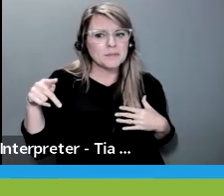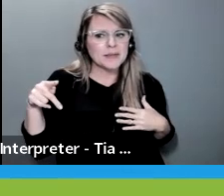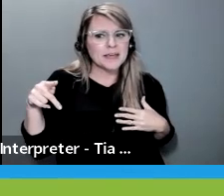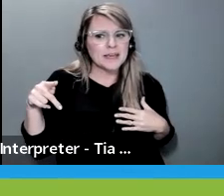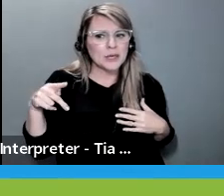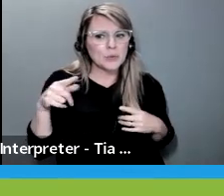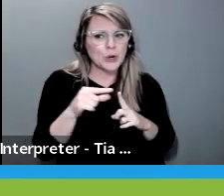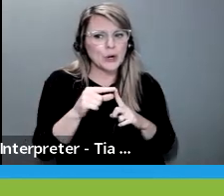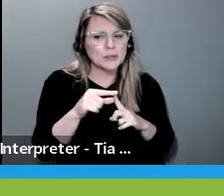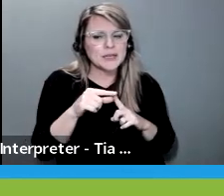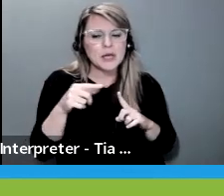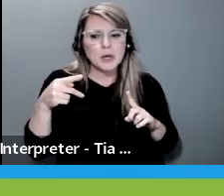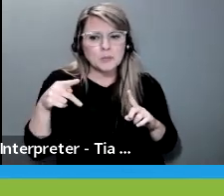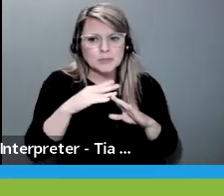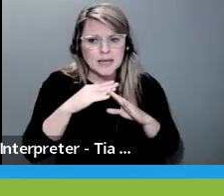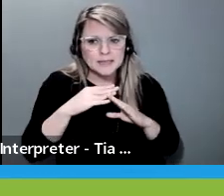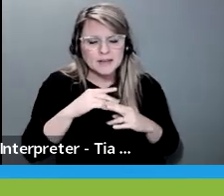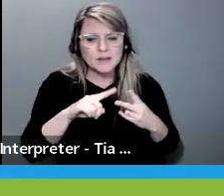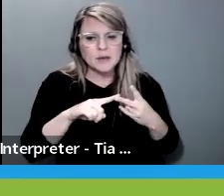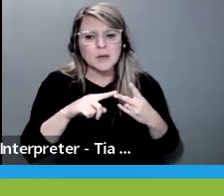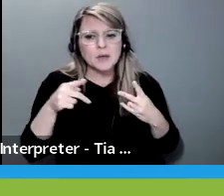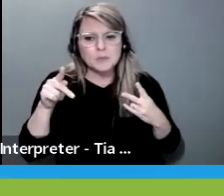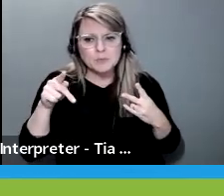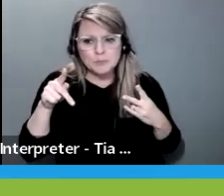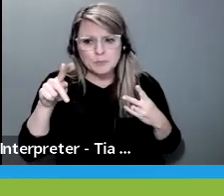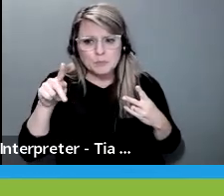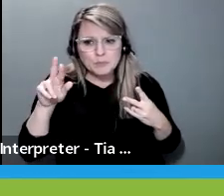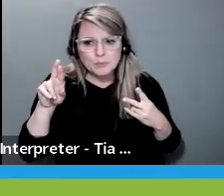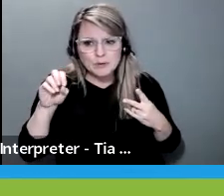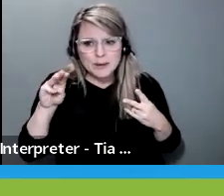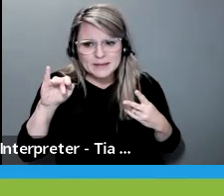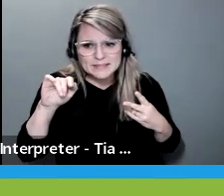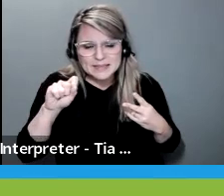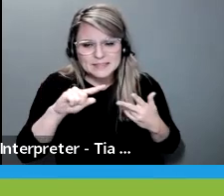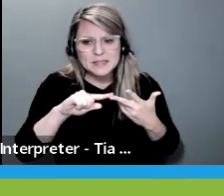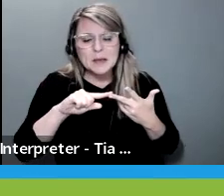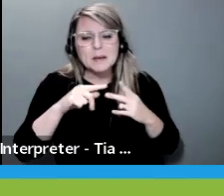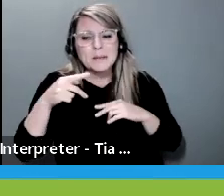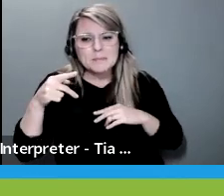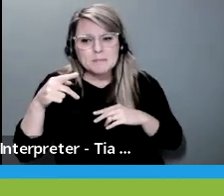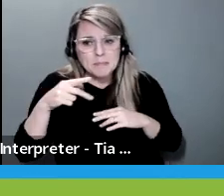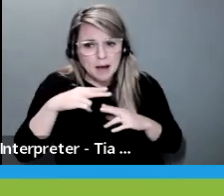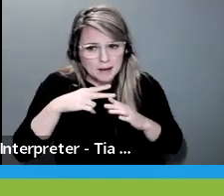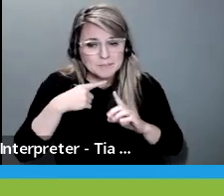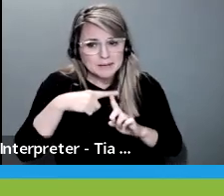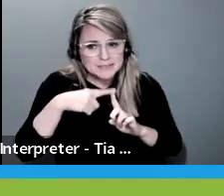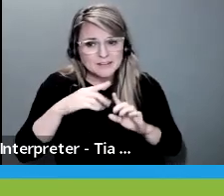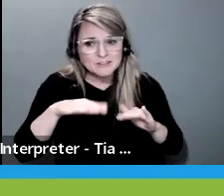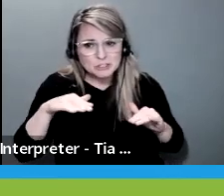protective factors, premises, positive childhood experiences. So it got pretty confusing pretty